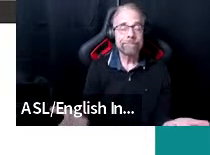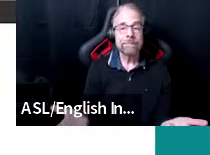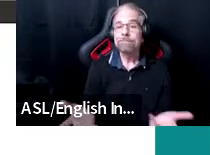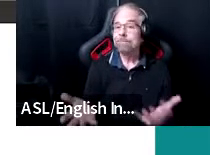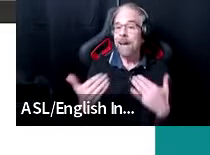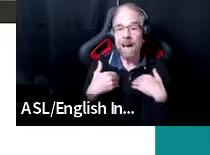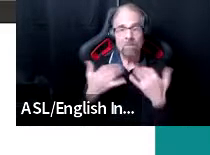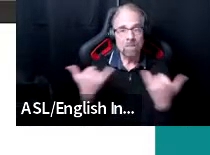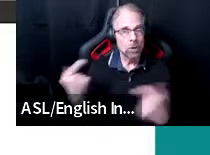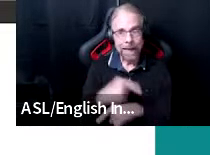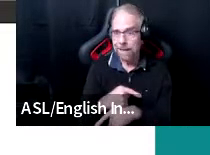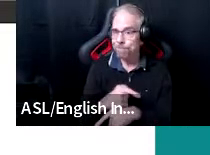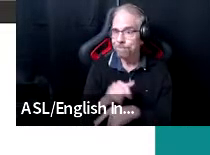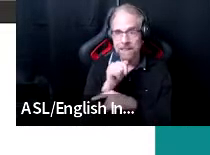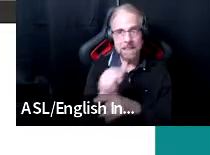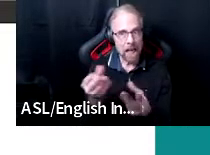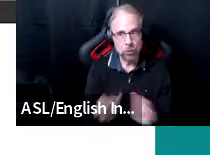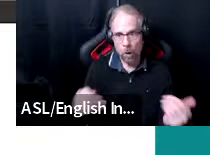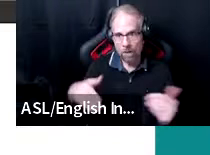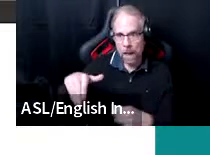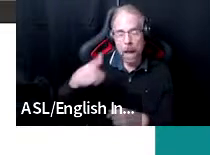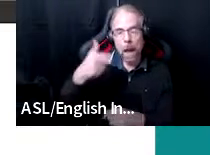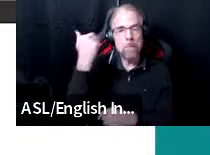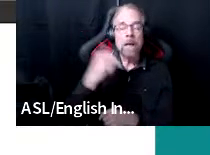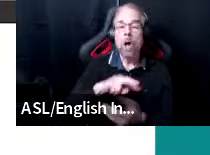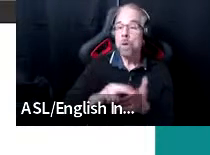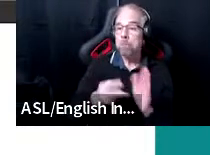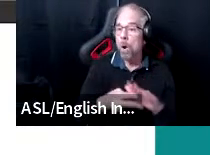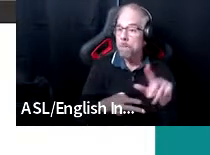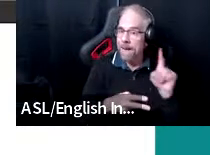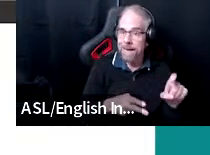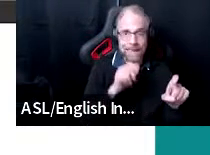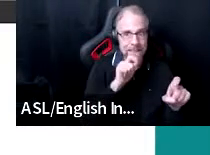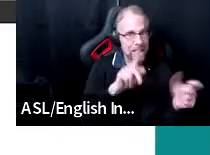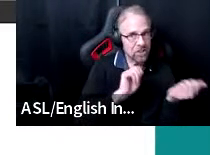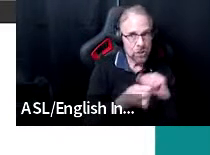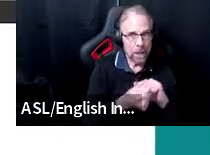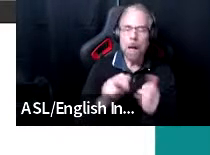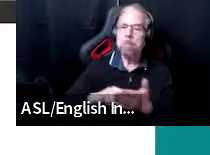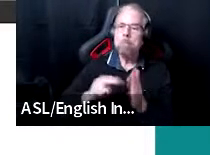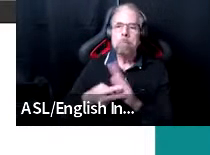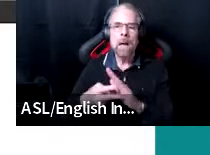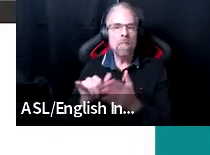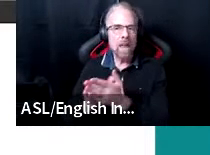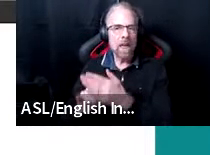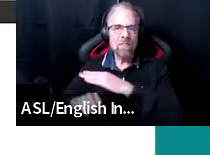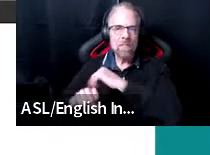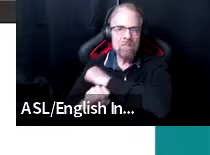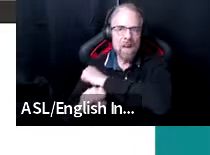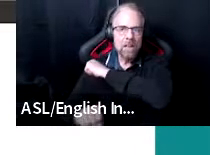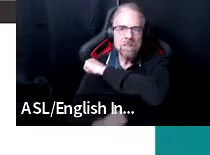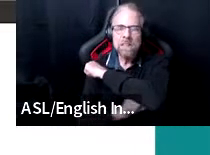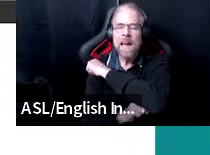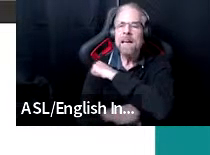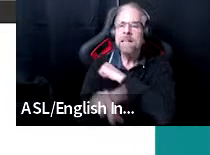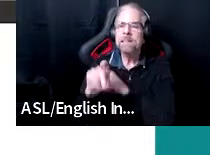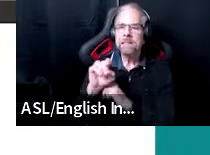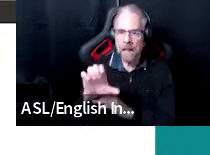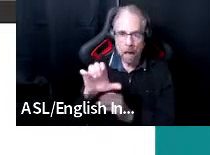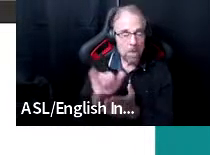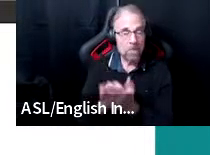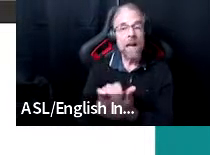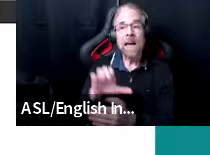unresolved. Because the purpose and need did not change, that meant that the foundation documents that CRC